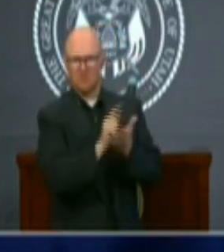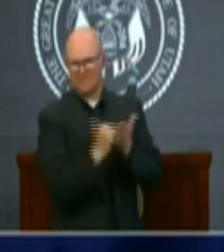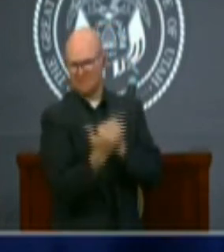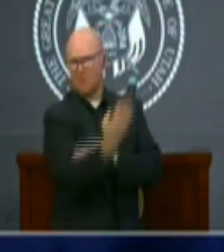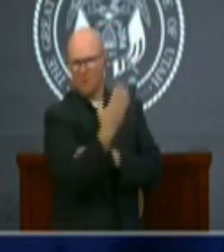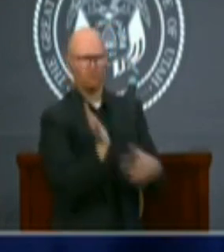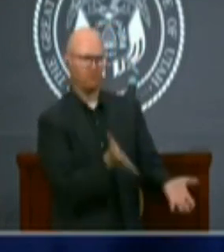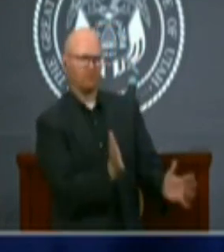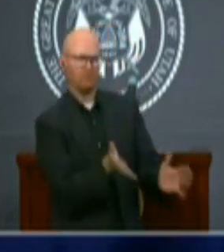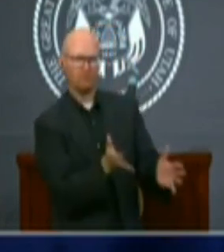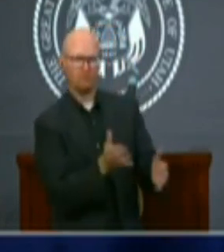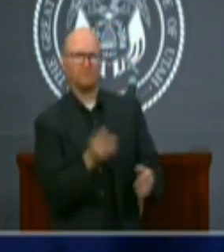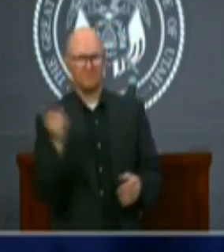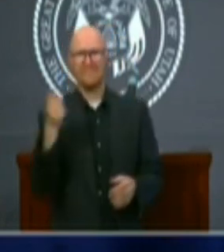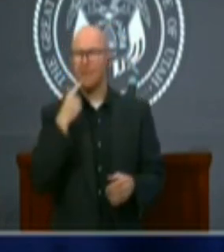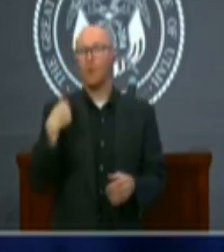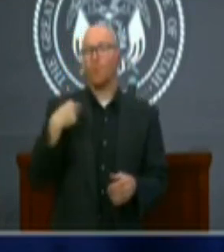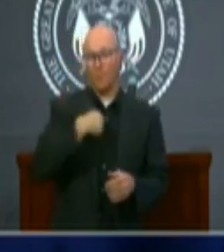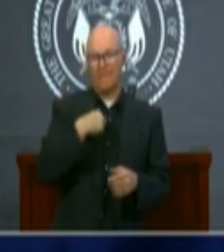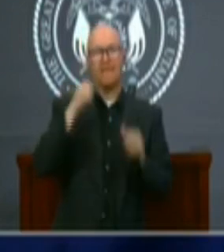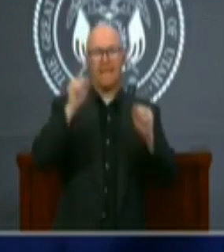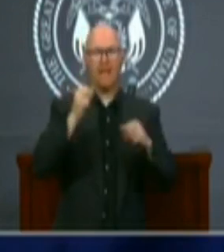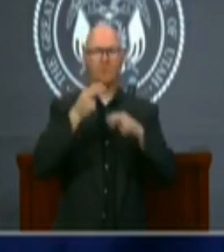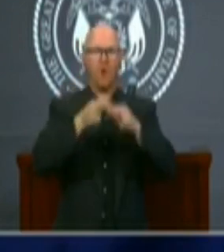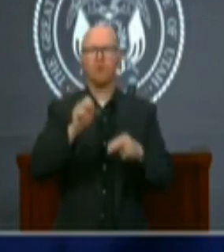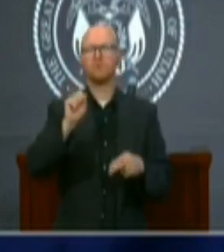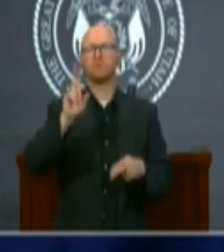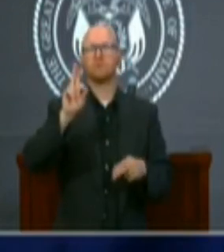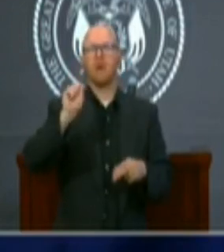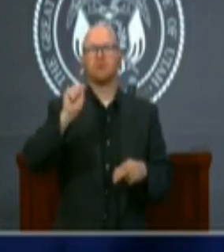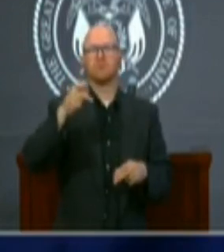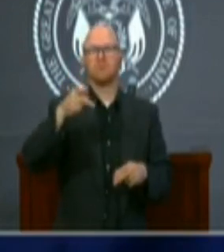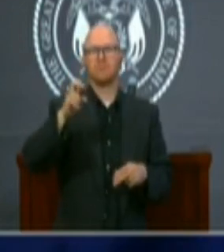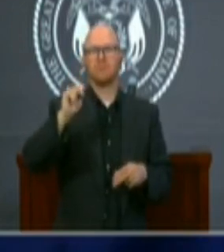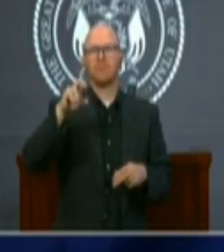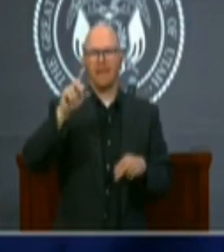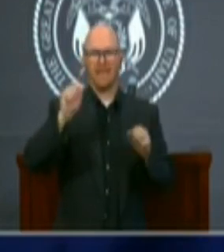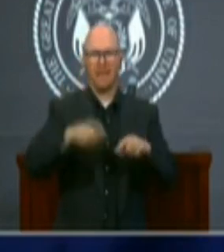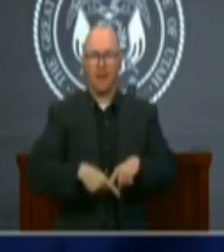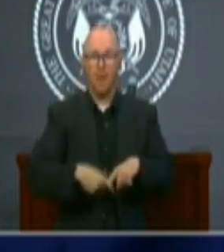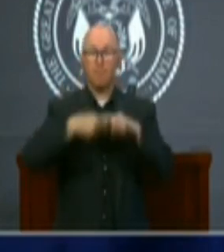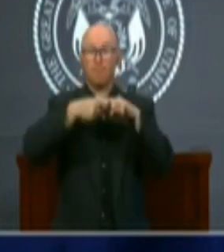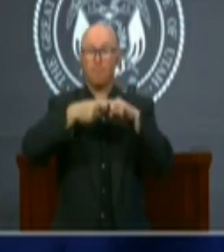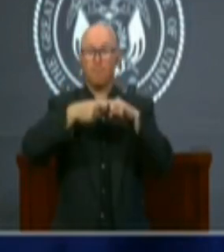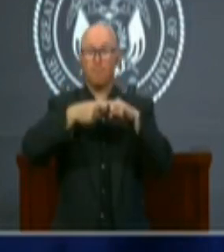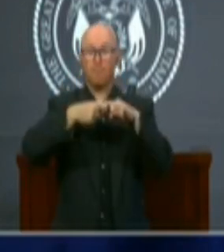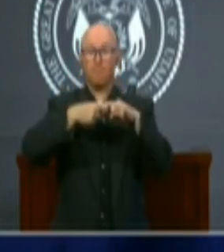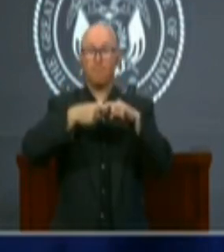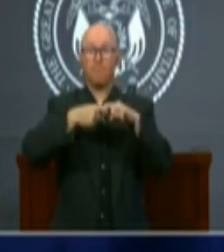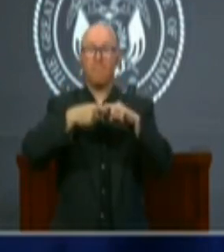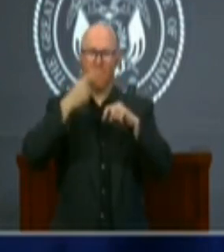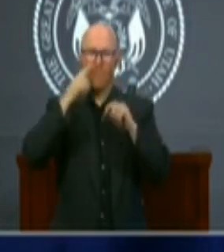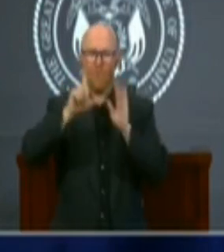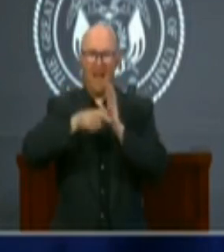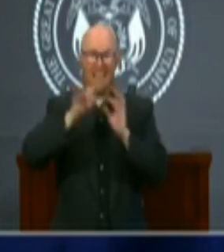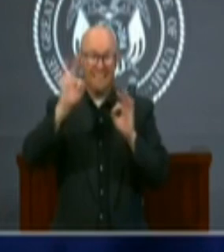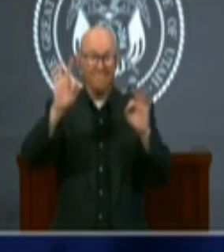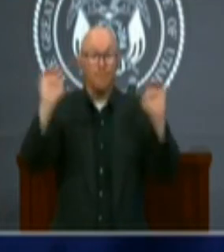we can suspend statutes in a case of emergency. We can't alter the statute, and